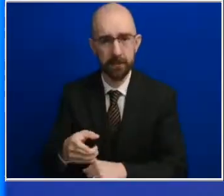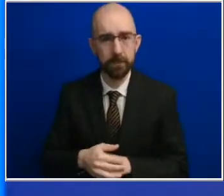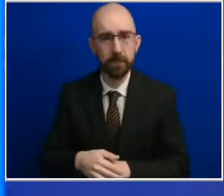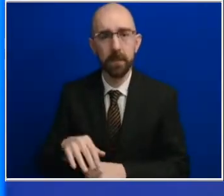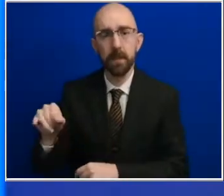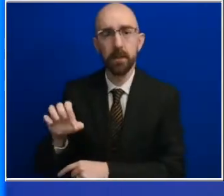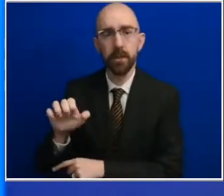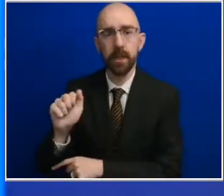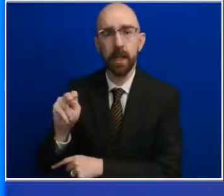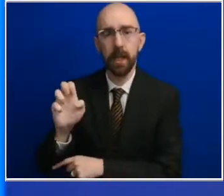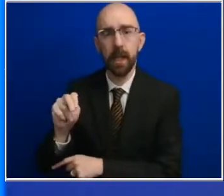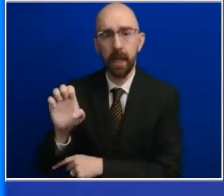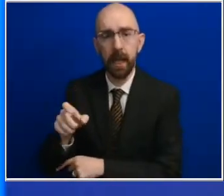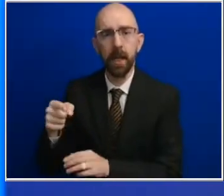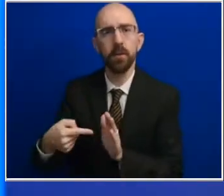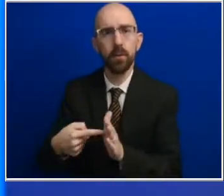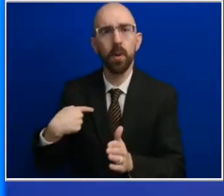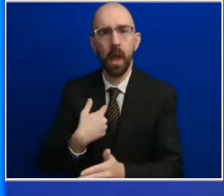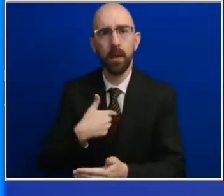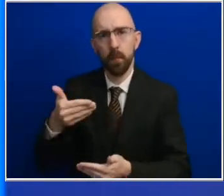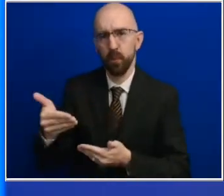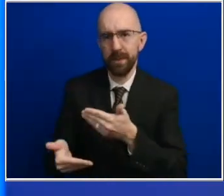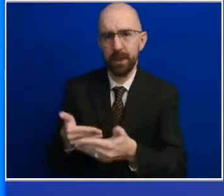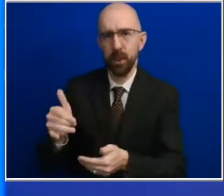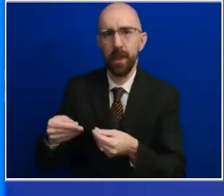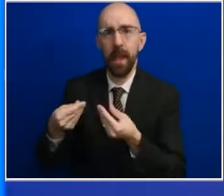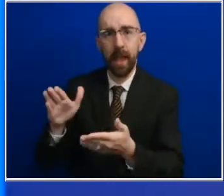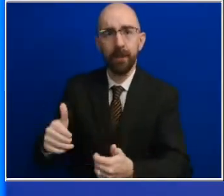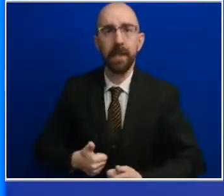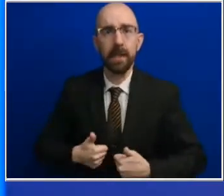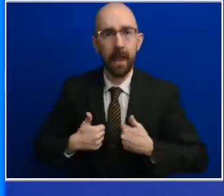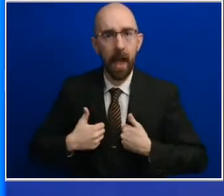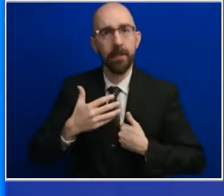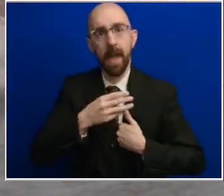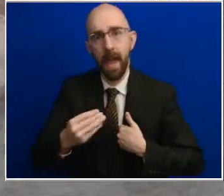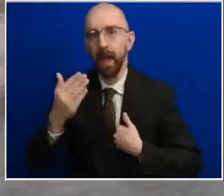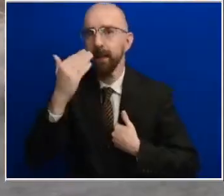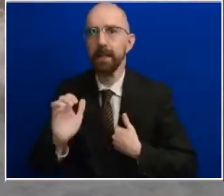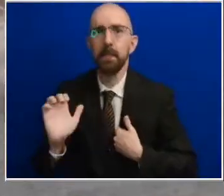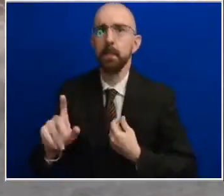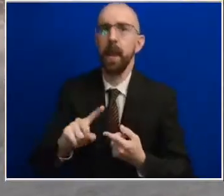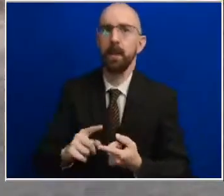the procedure that gave him his life and his sleep back.